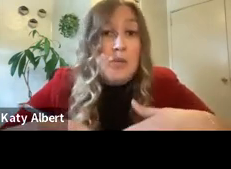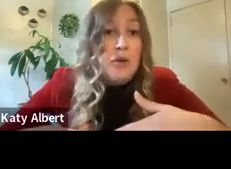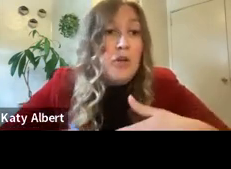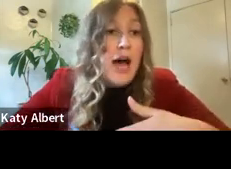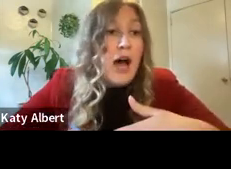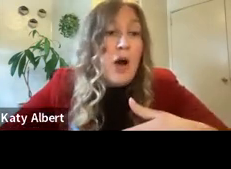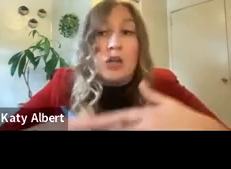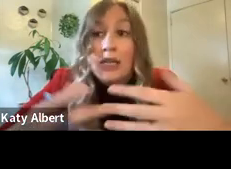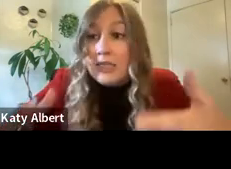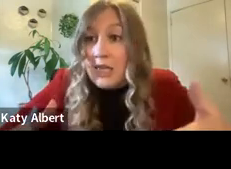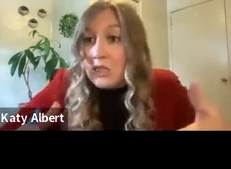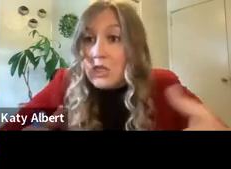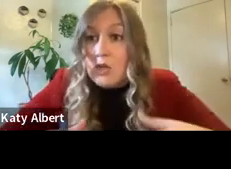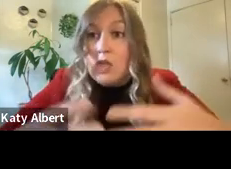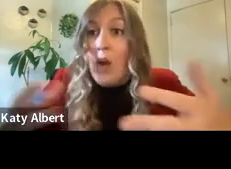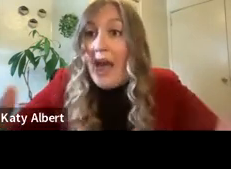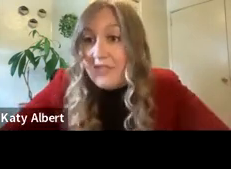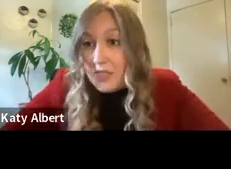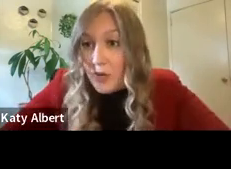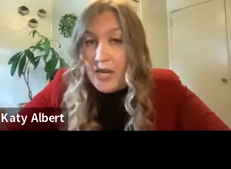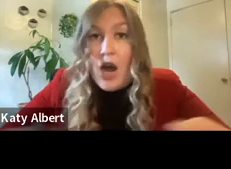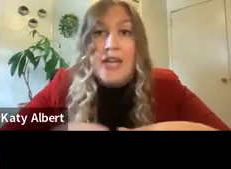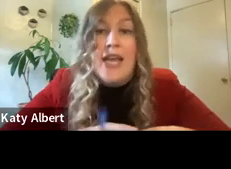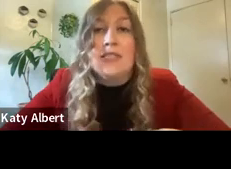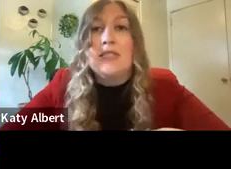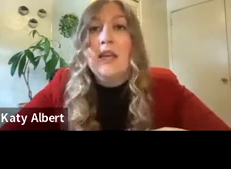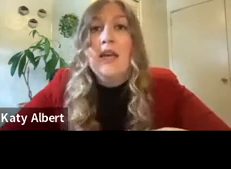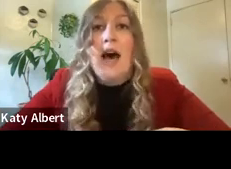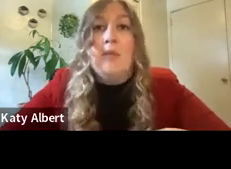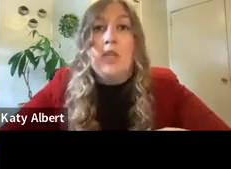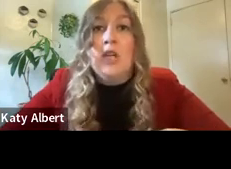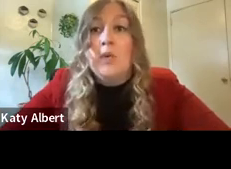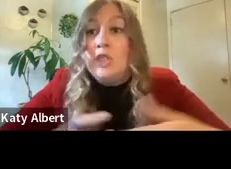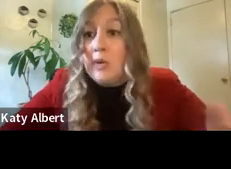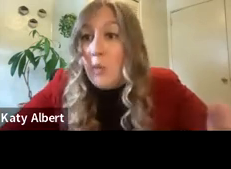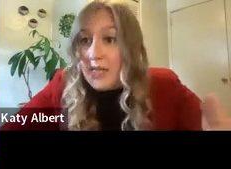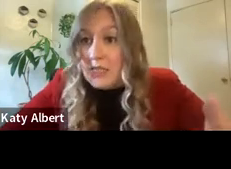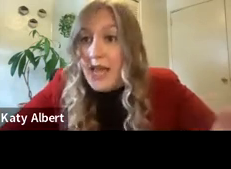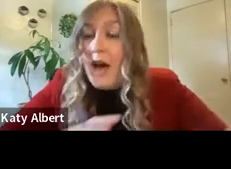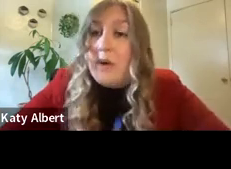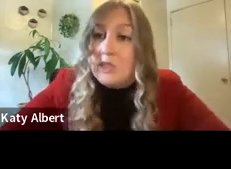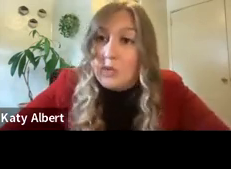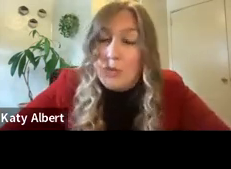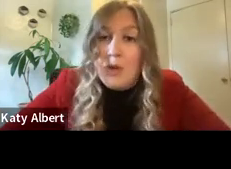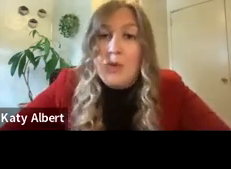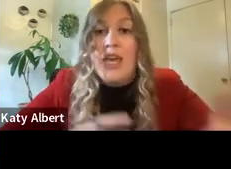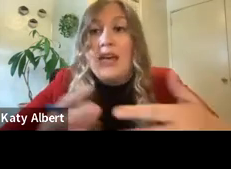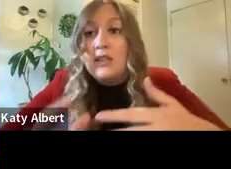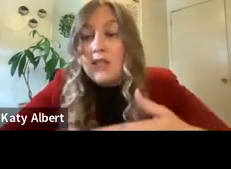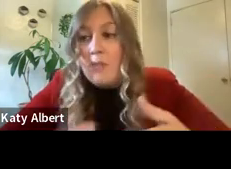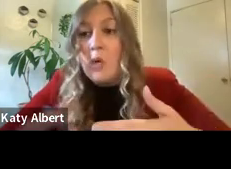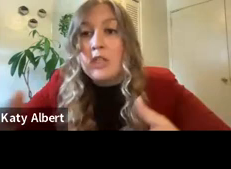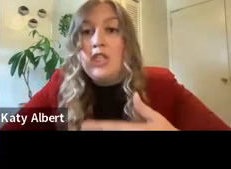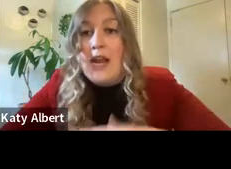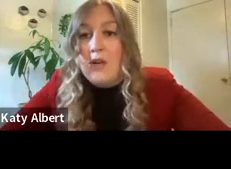know, people are listening to you. You have this great audience. You know, would you be willing to help us promote